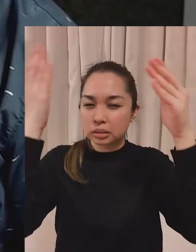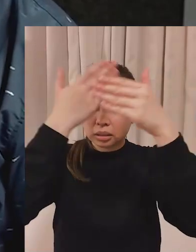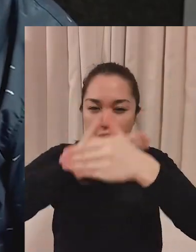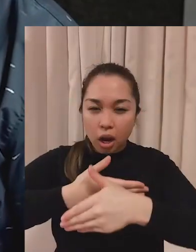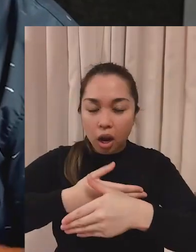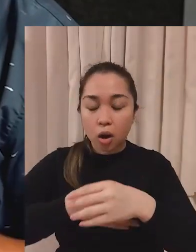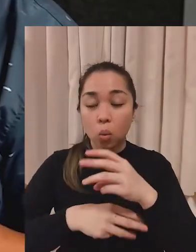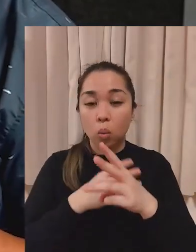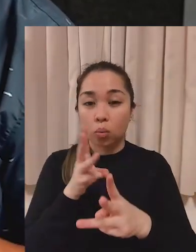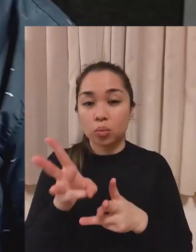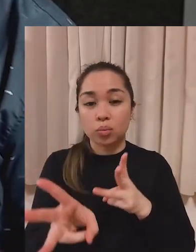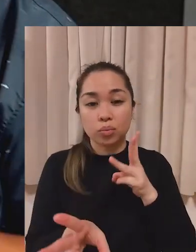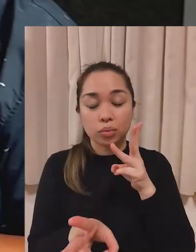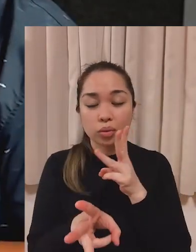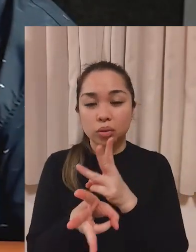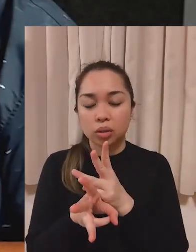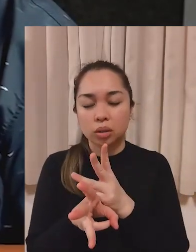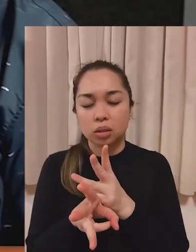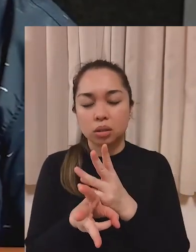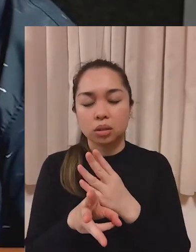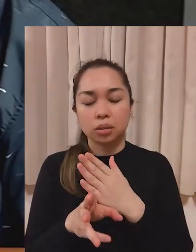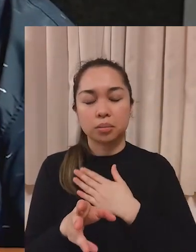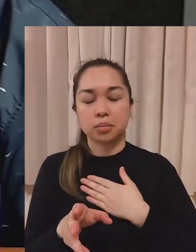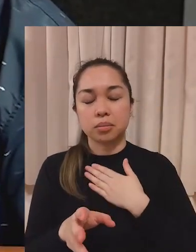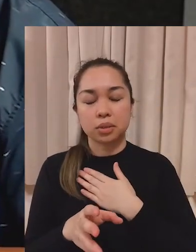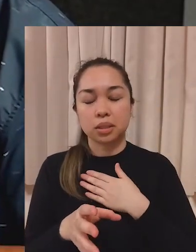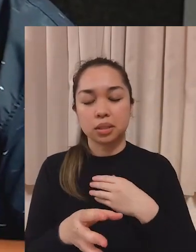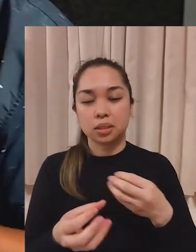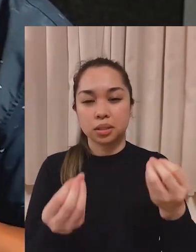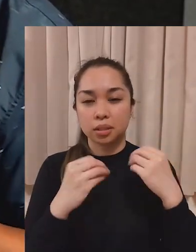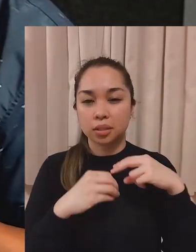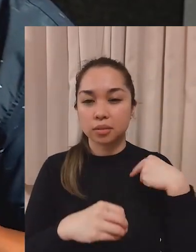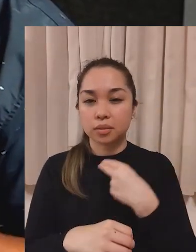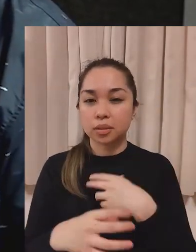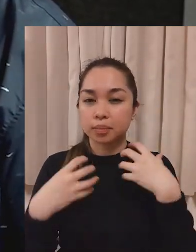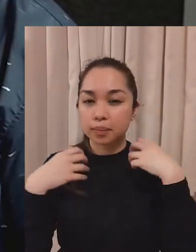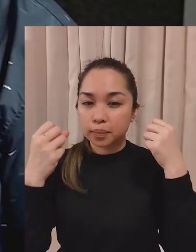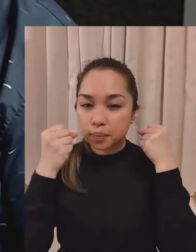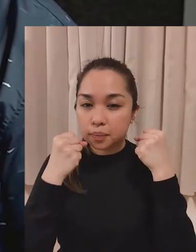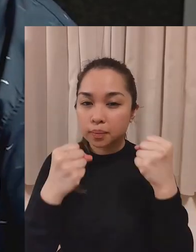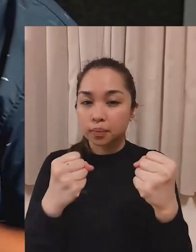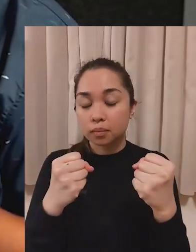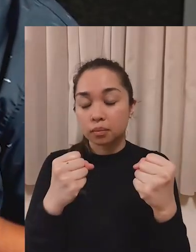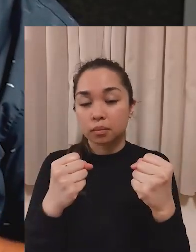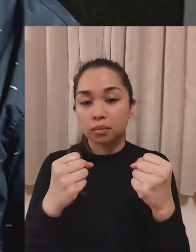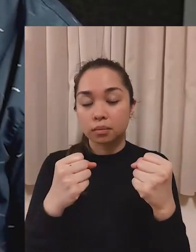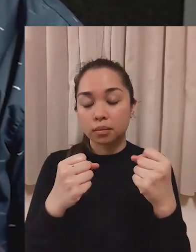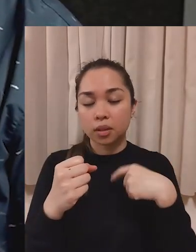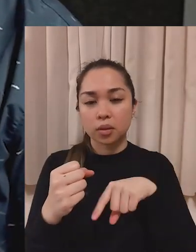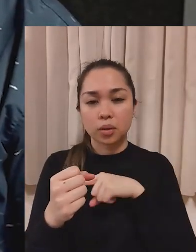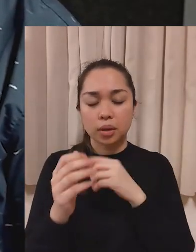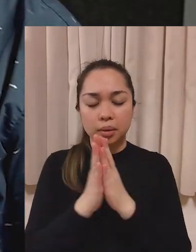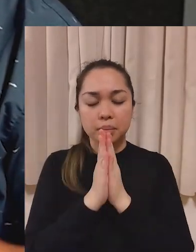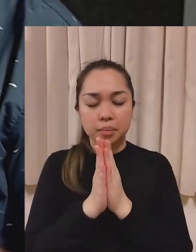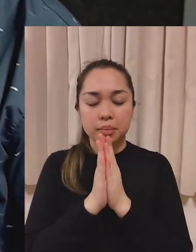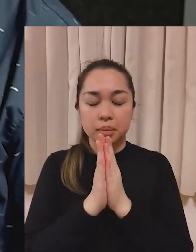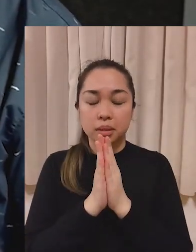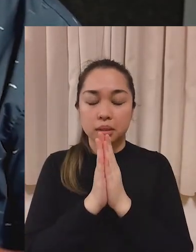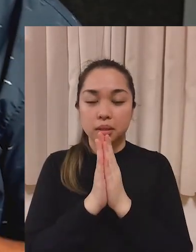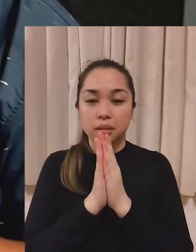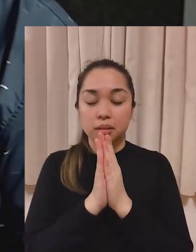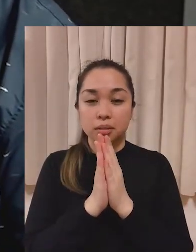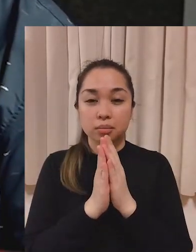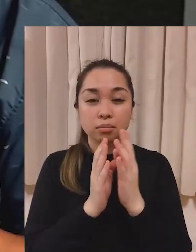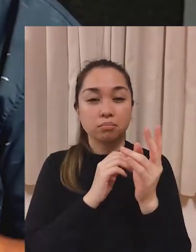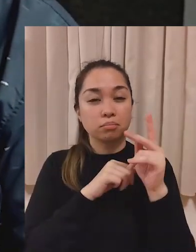Father, we pray for our nation that as we pass through these trying times, I pray that